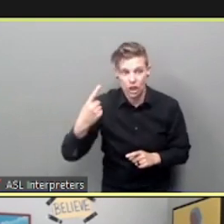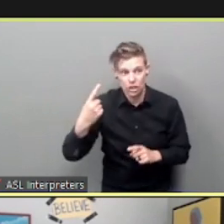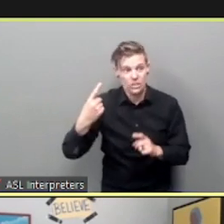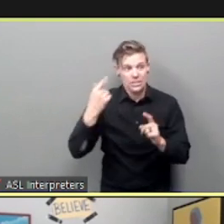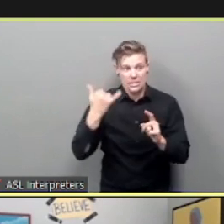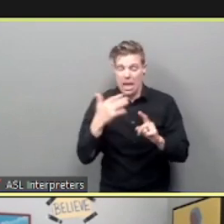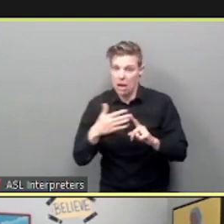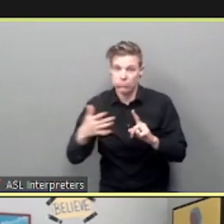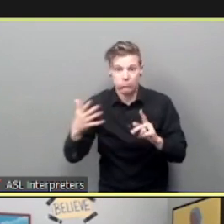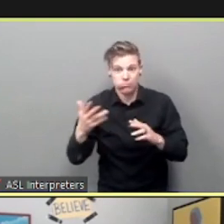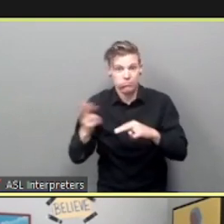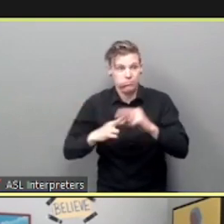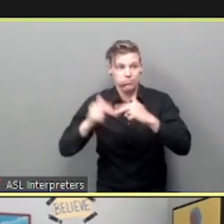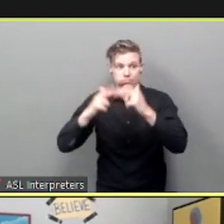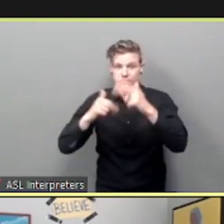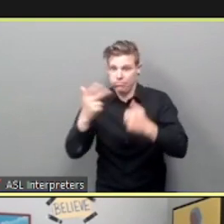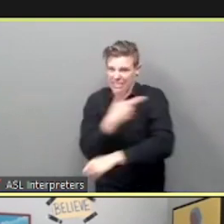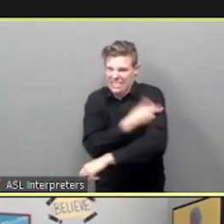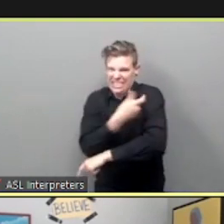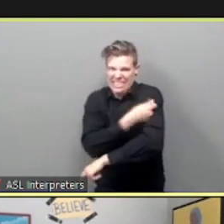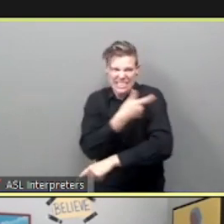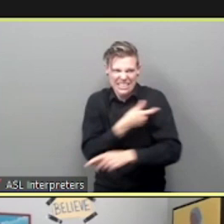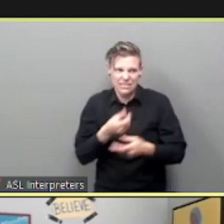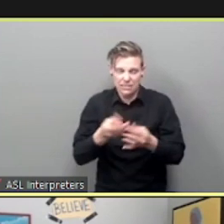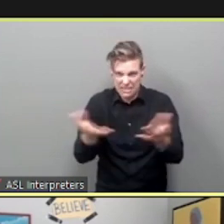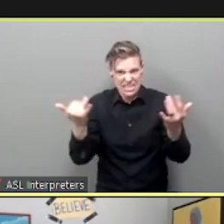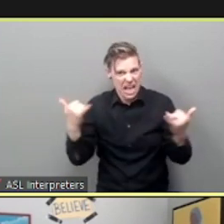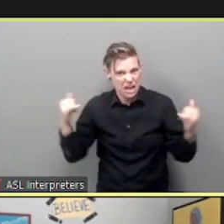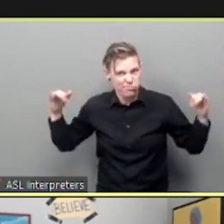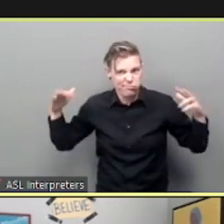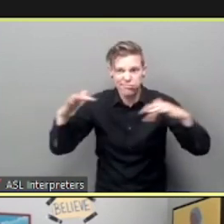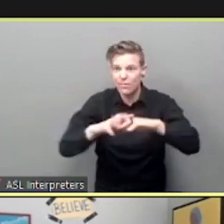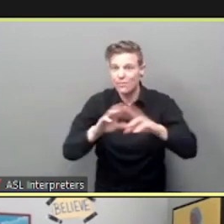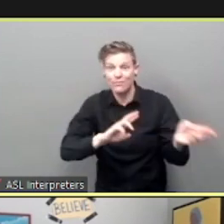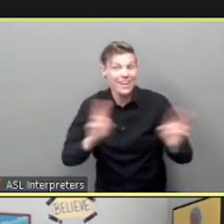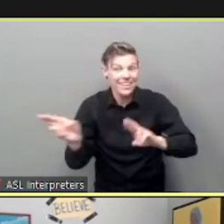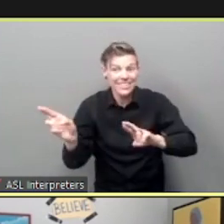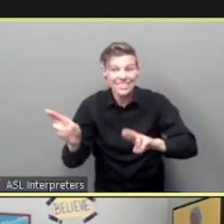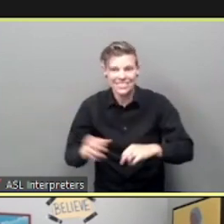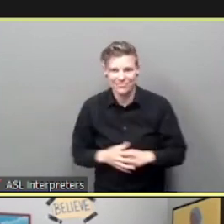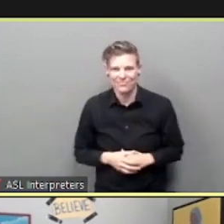vaccinating people and for everybody going out to get your booster doses. Next slide.